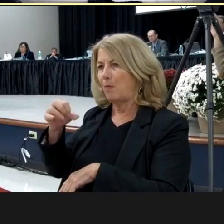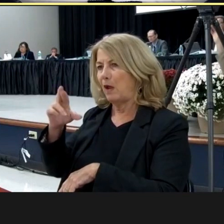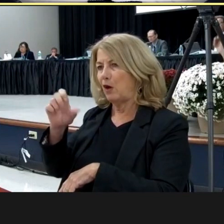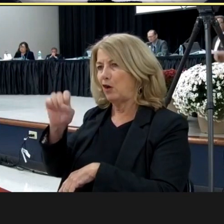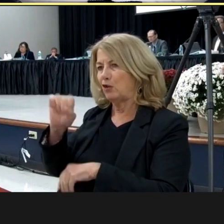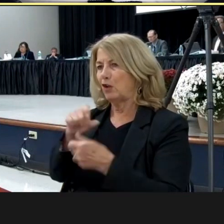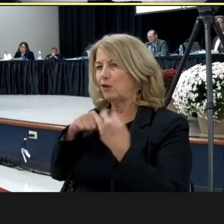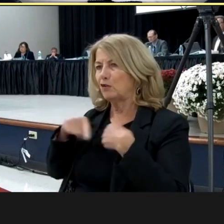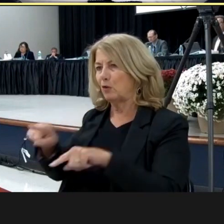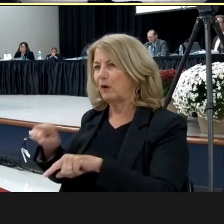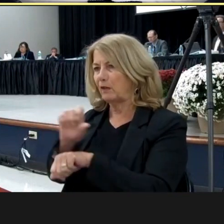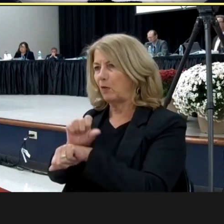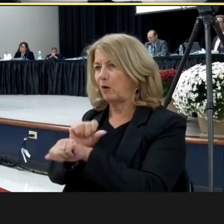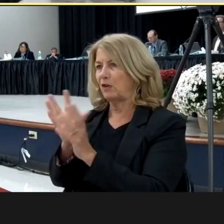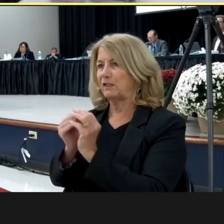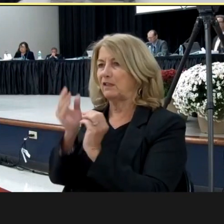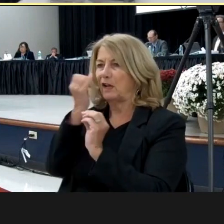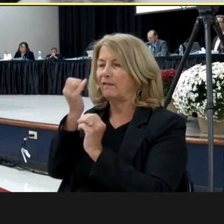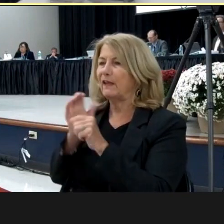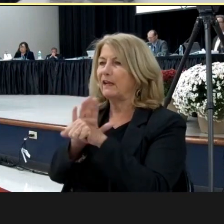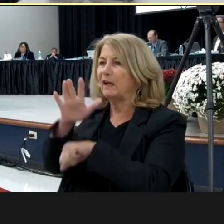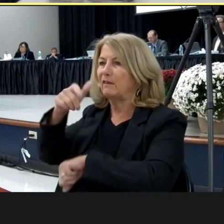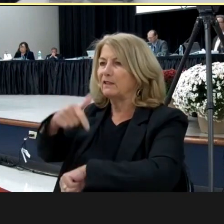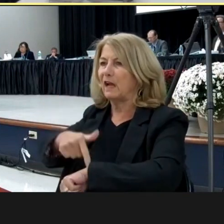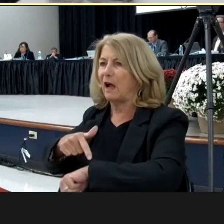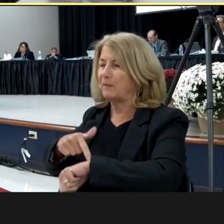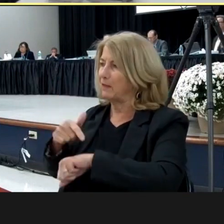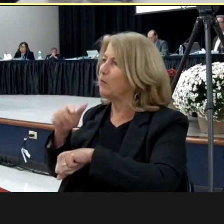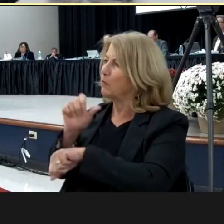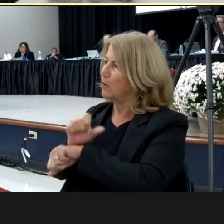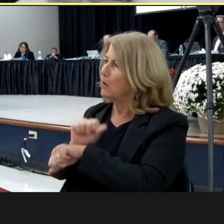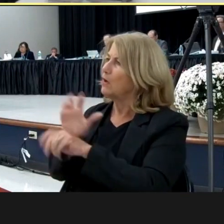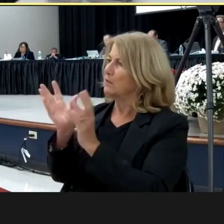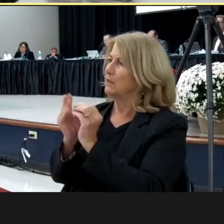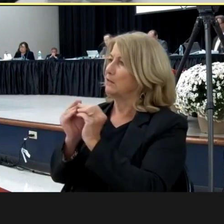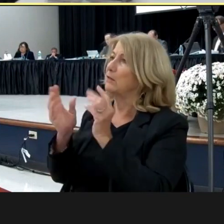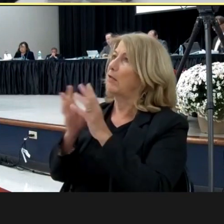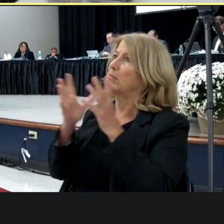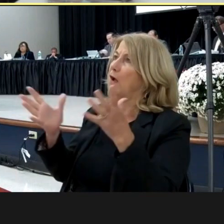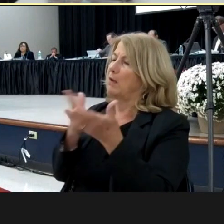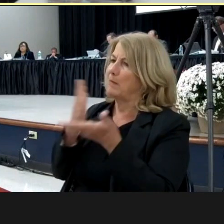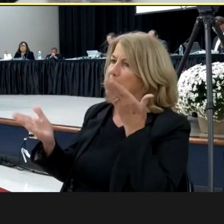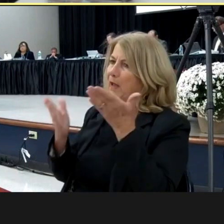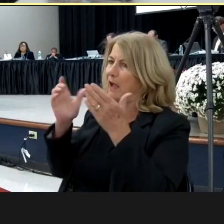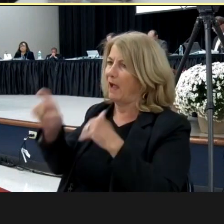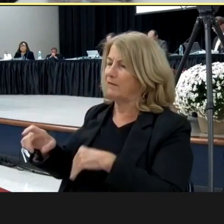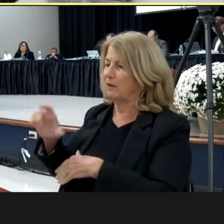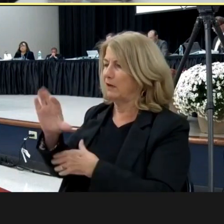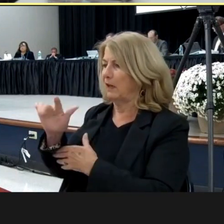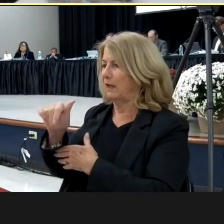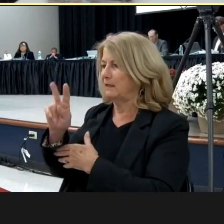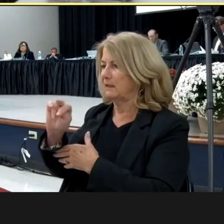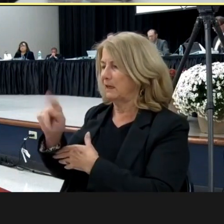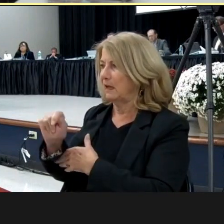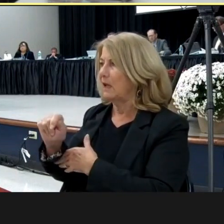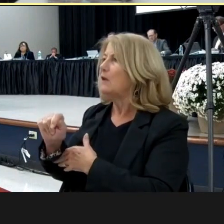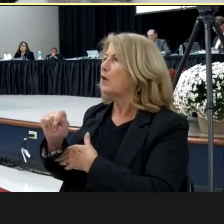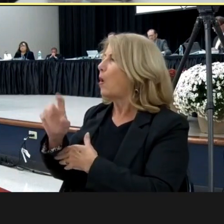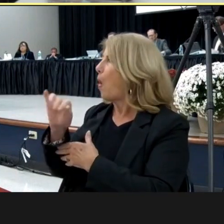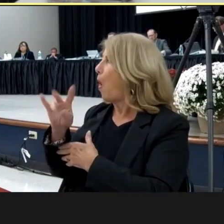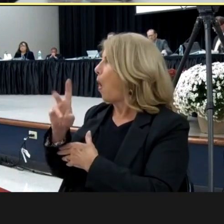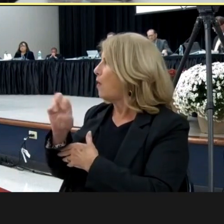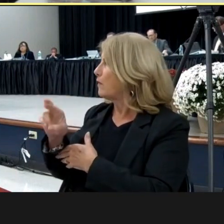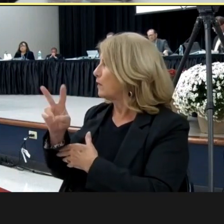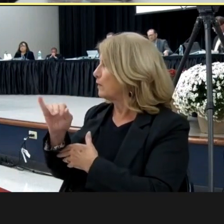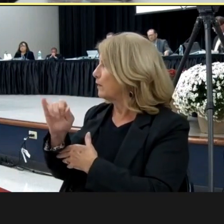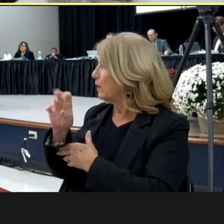time permitting. We kind of loaded up on the work session, so we may have to have Clint give us the overview in the business session. We're going to play that by